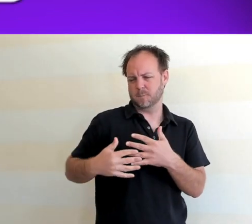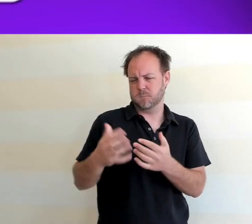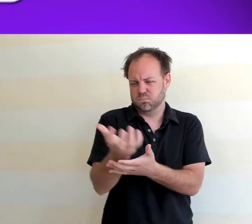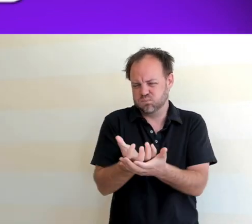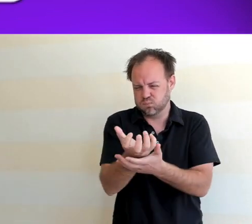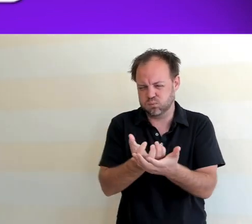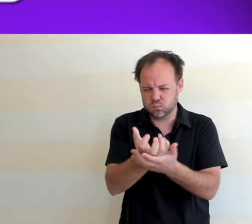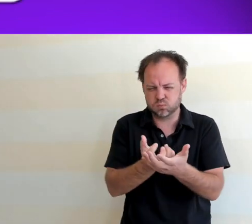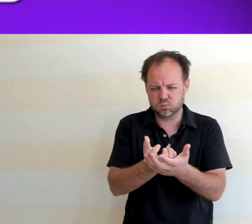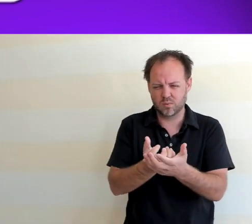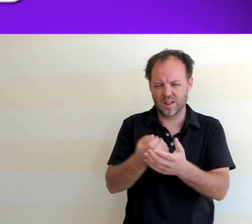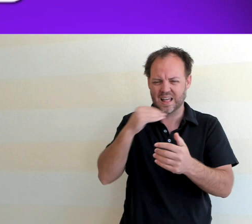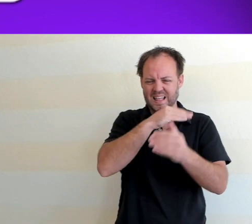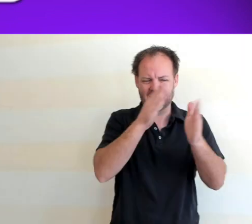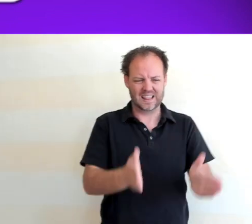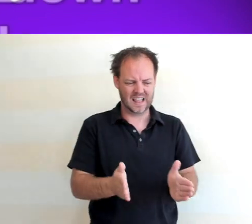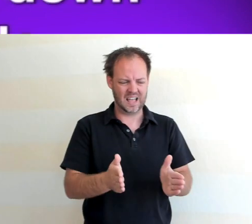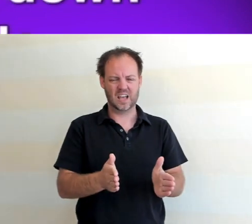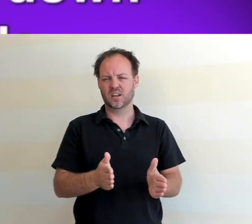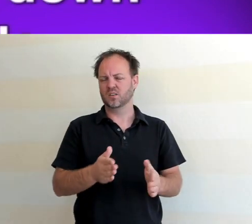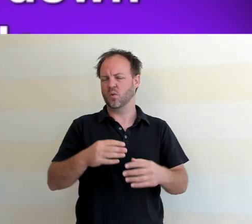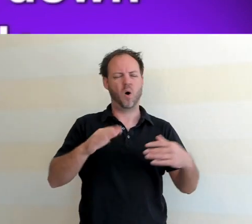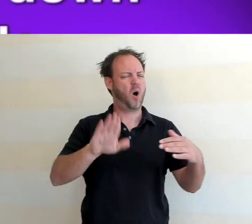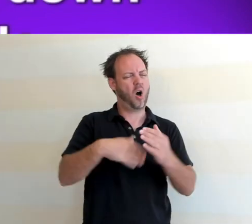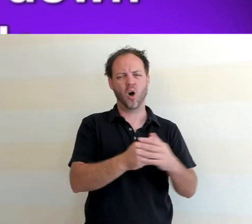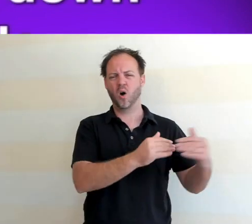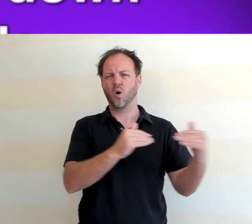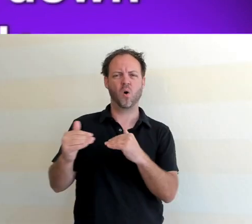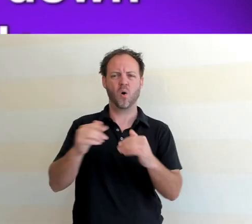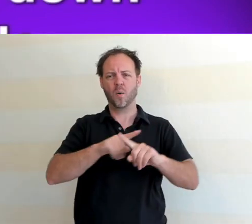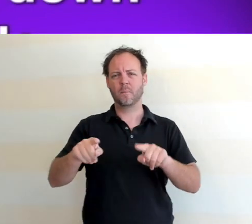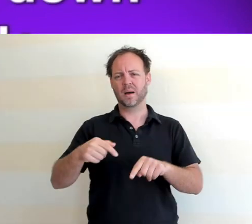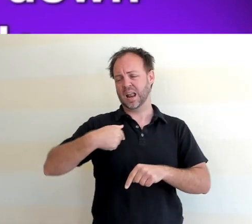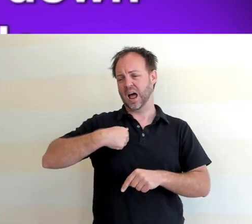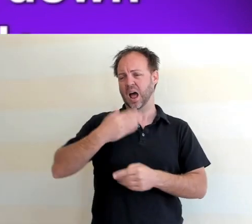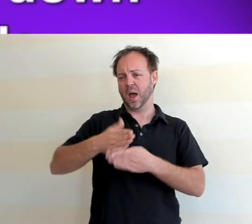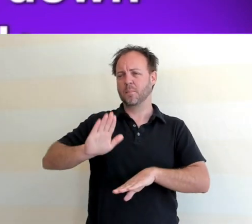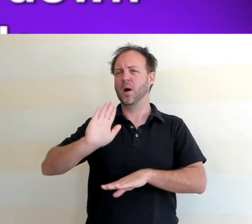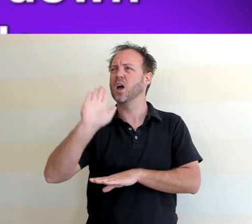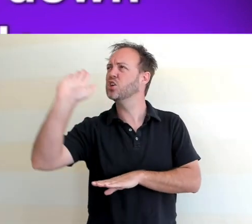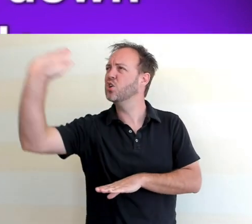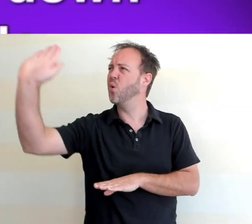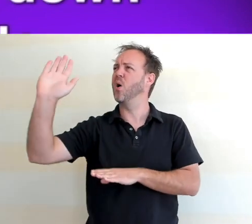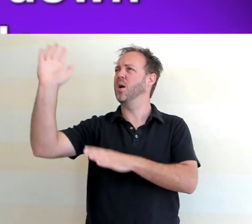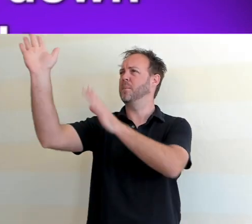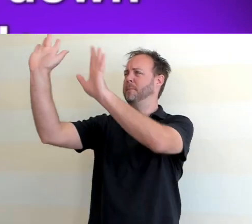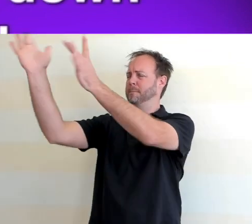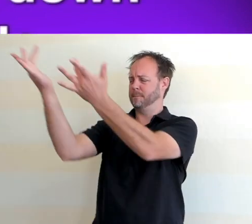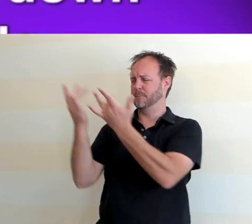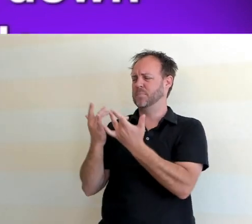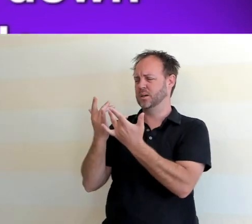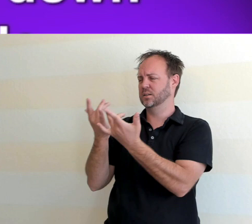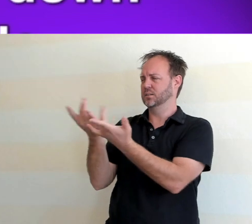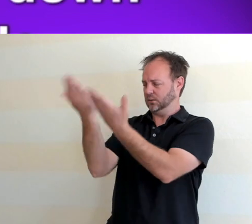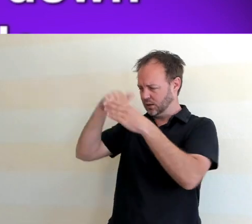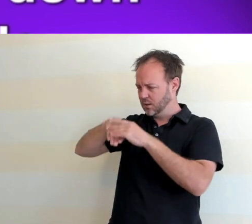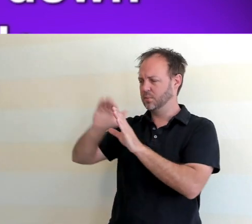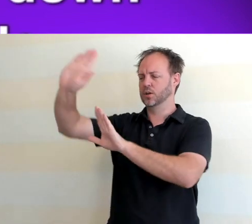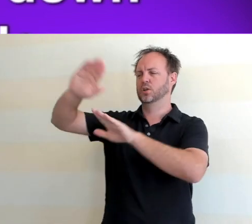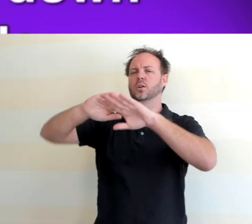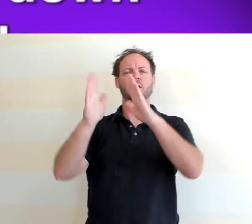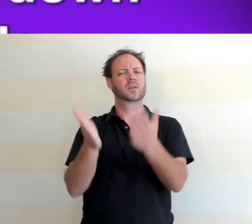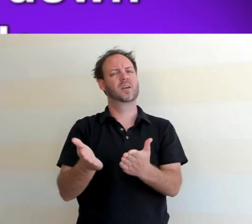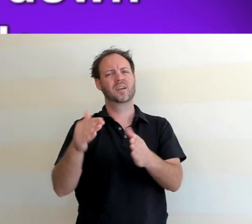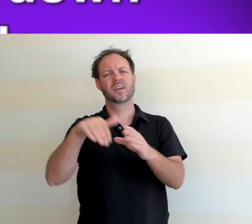and deceitful men the Lord abhors. But I, by your great mercy, will come into your